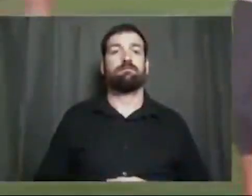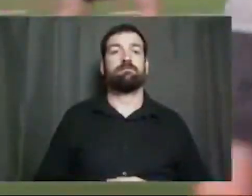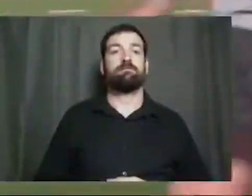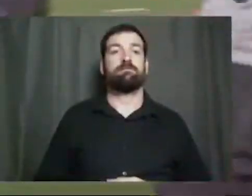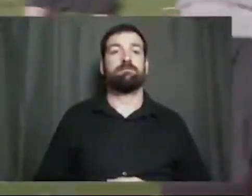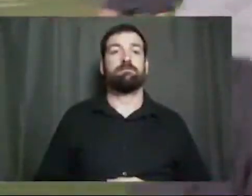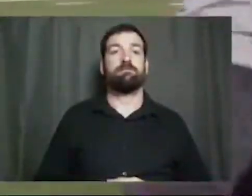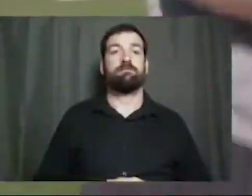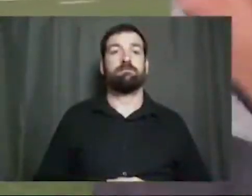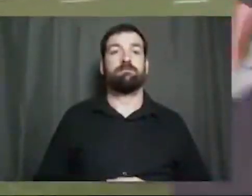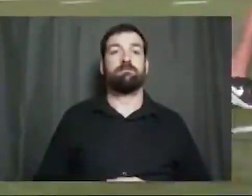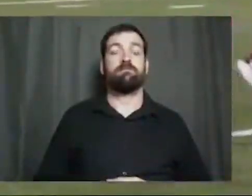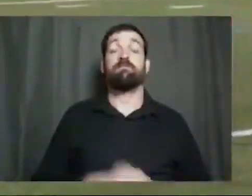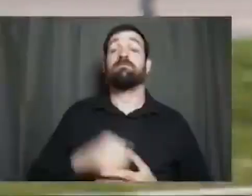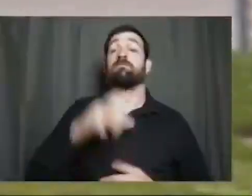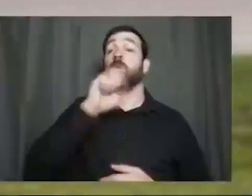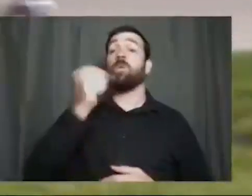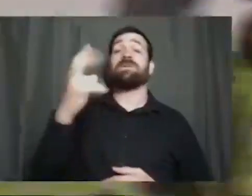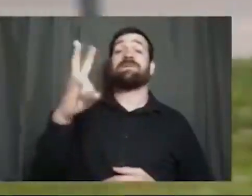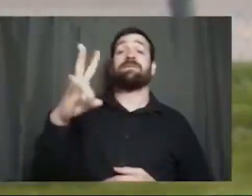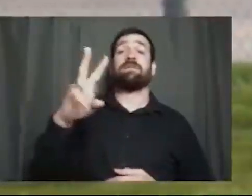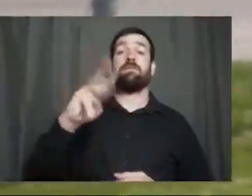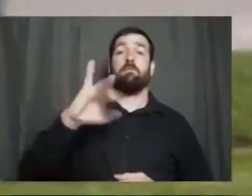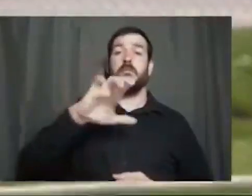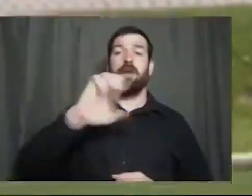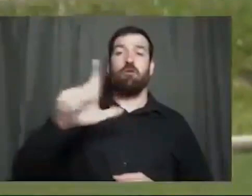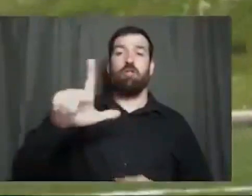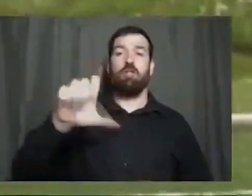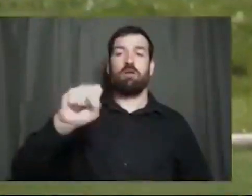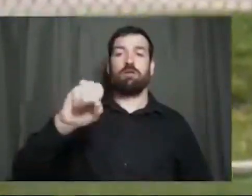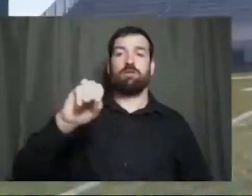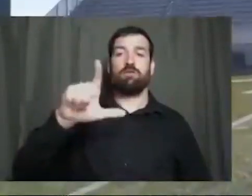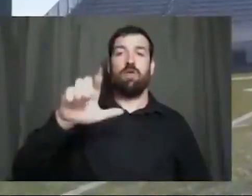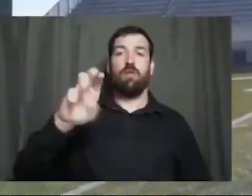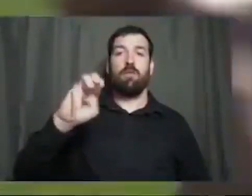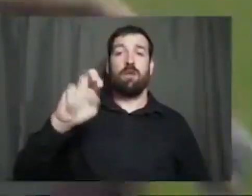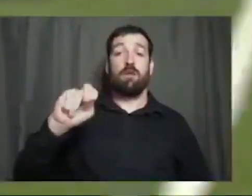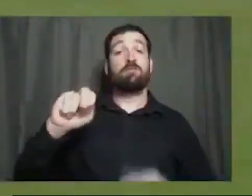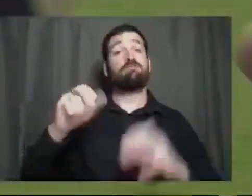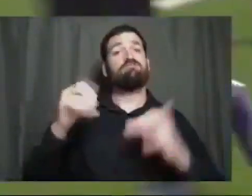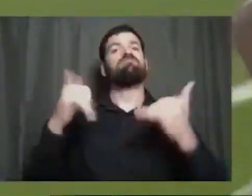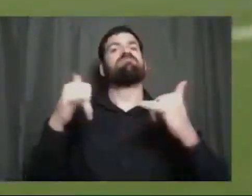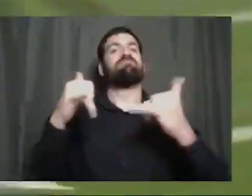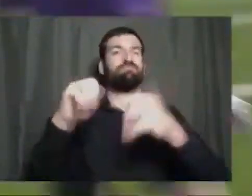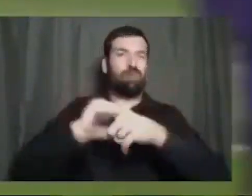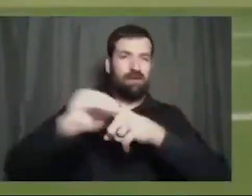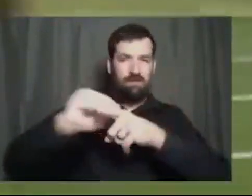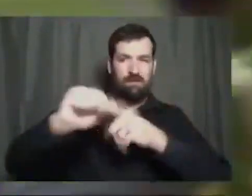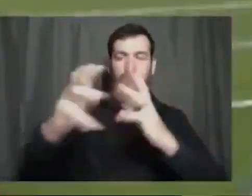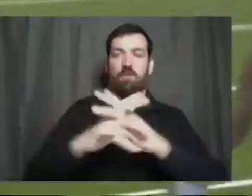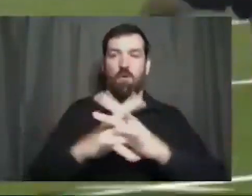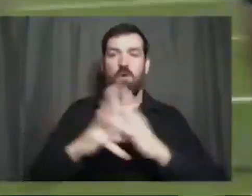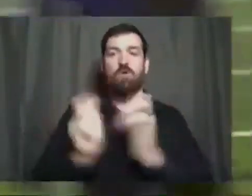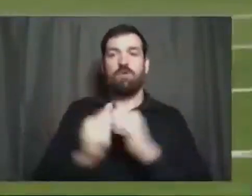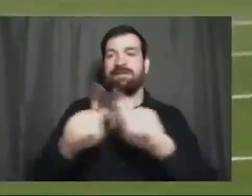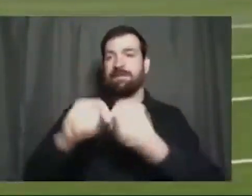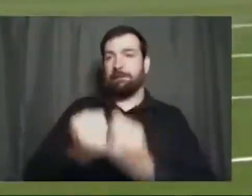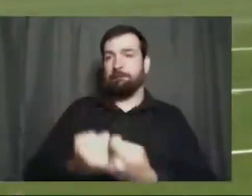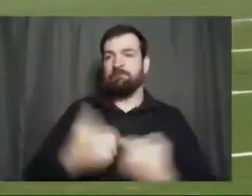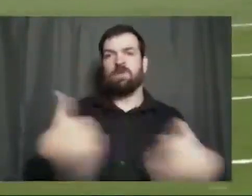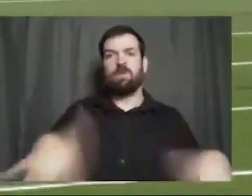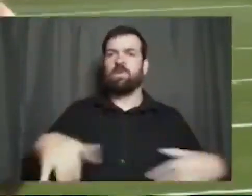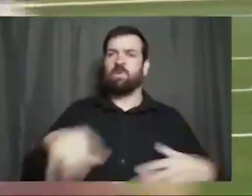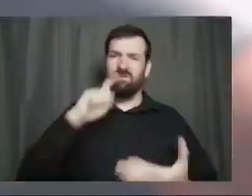Watching 17-year-old Michael Solomon practice football with his teammates, Right again. Here we go. it's hard to believe that less than a year